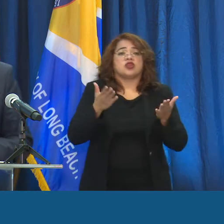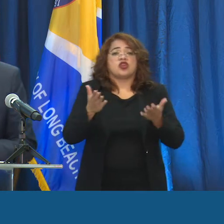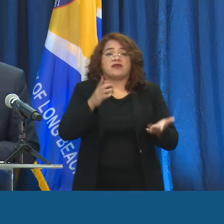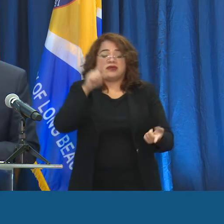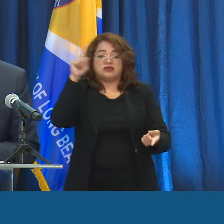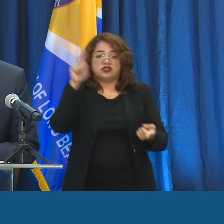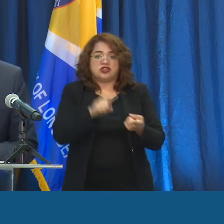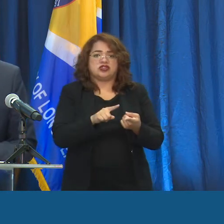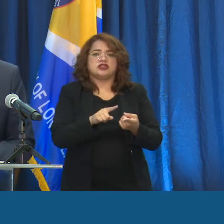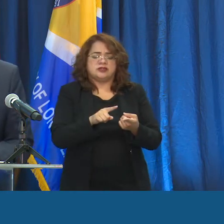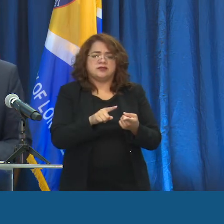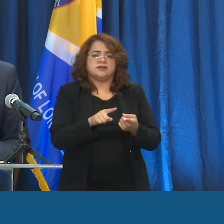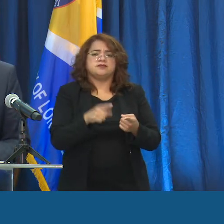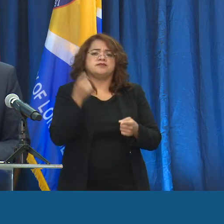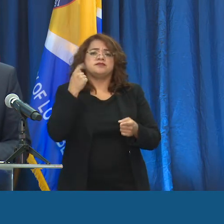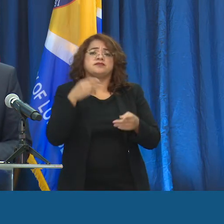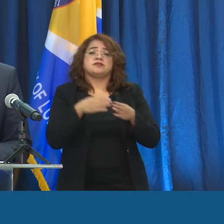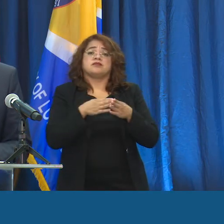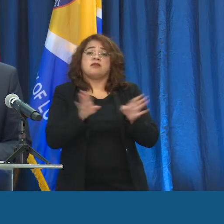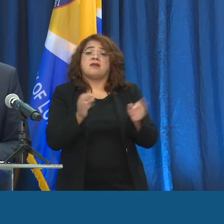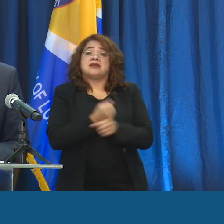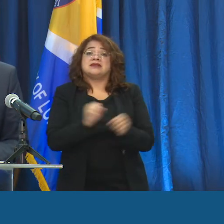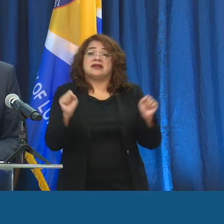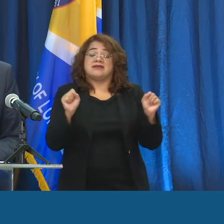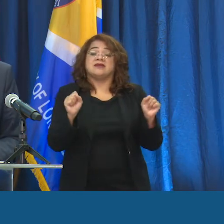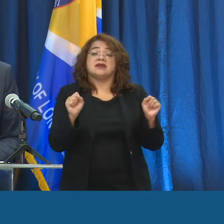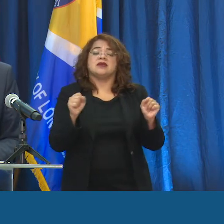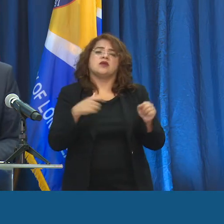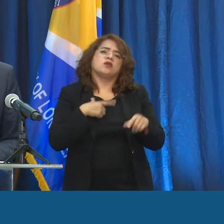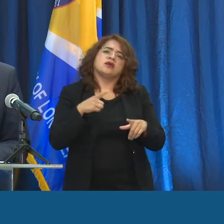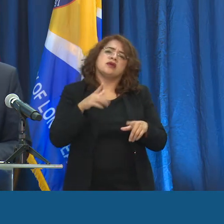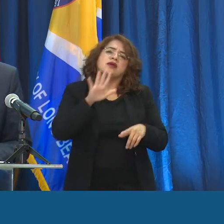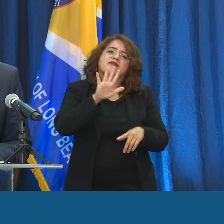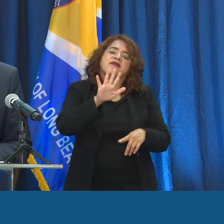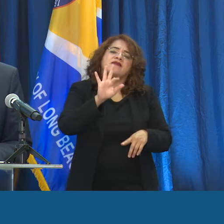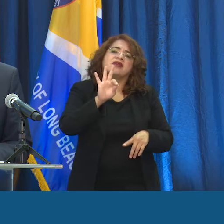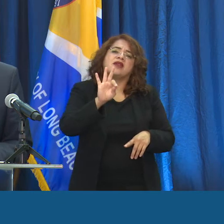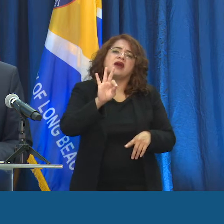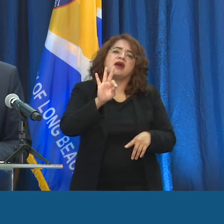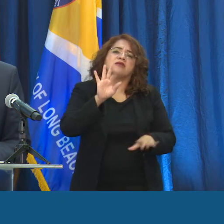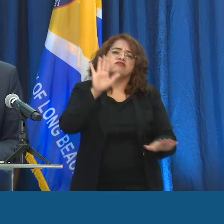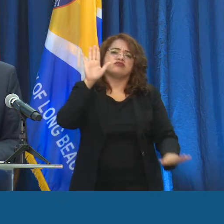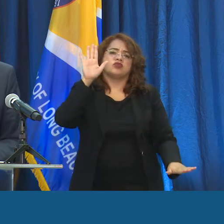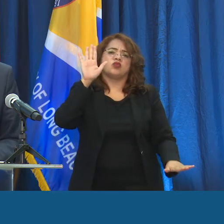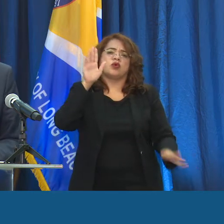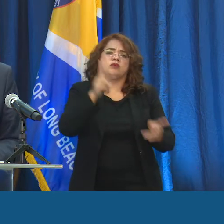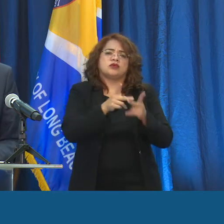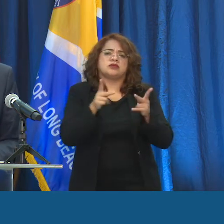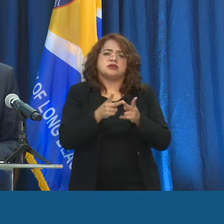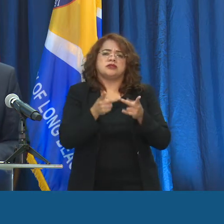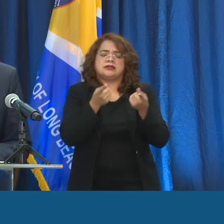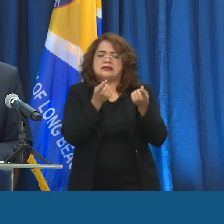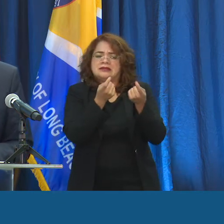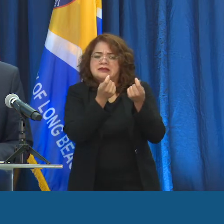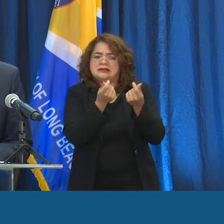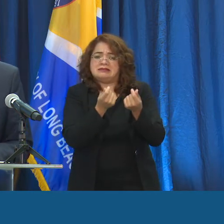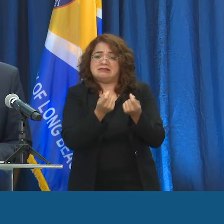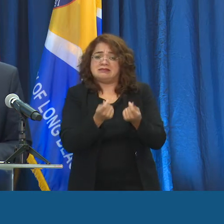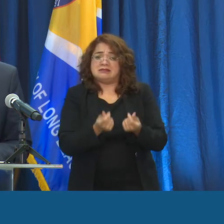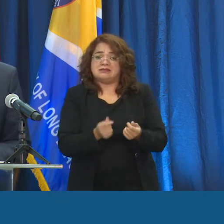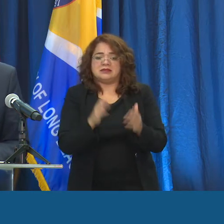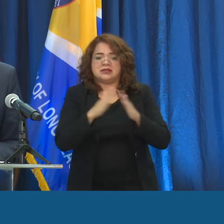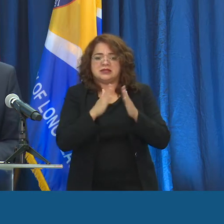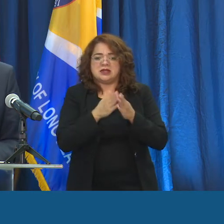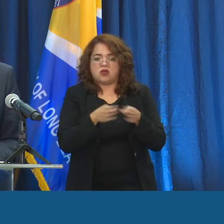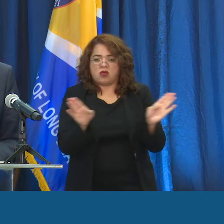deeper. In public safety, we are proposing 59 sworn position reductions eliminated citywide,